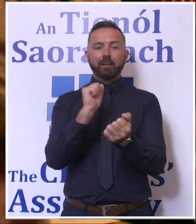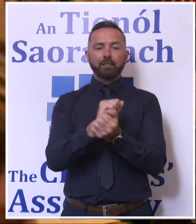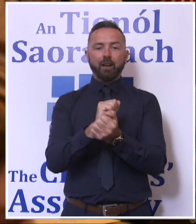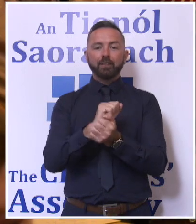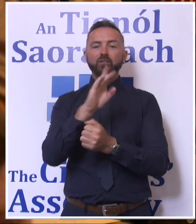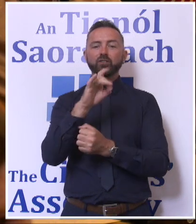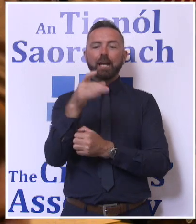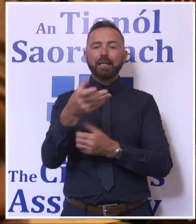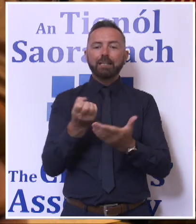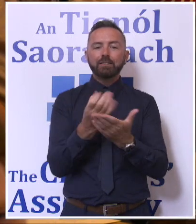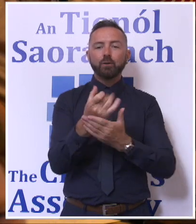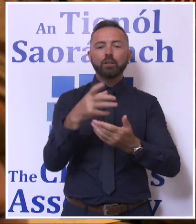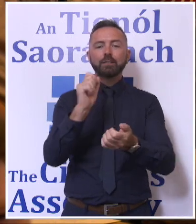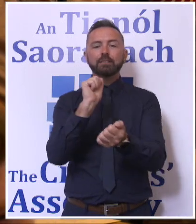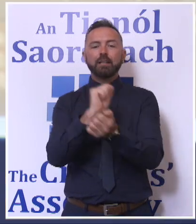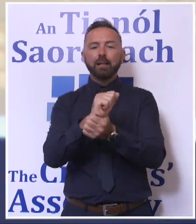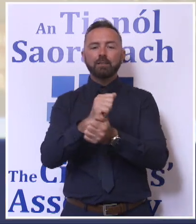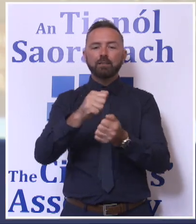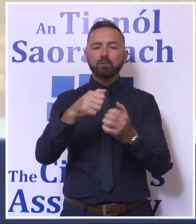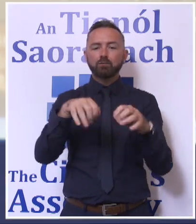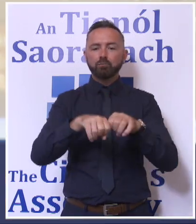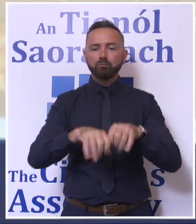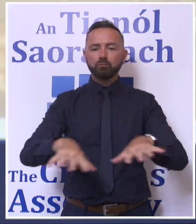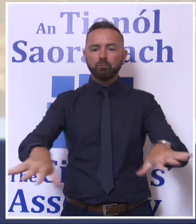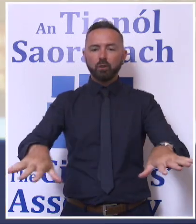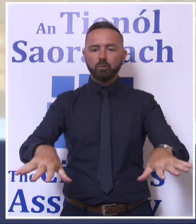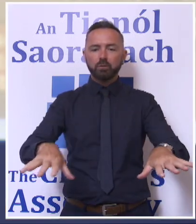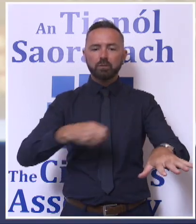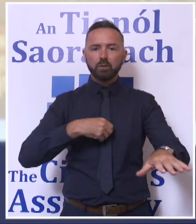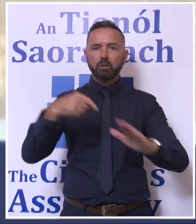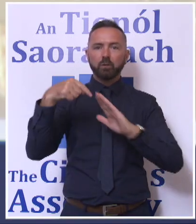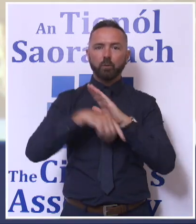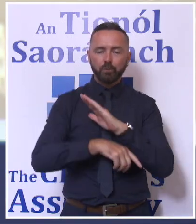to give you the idea of our direction of travel.